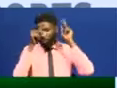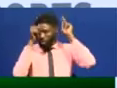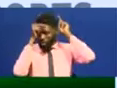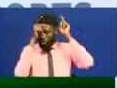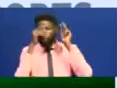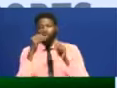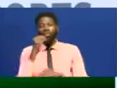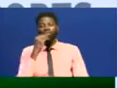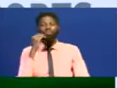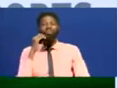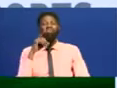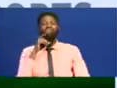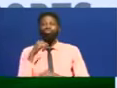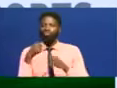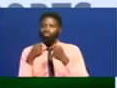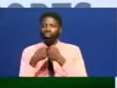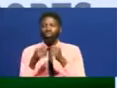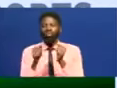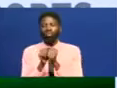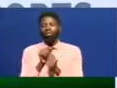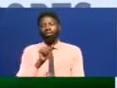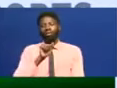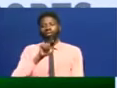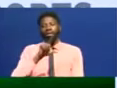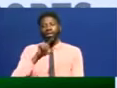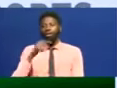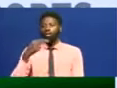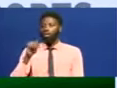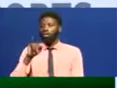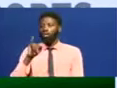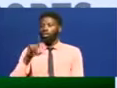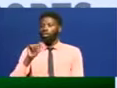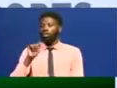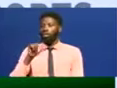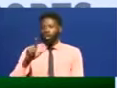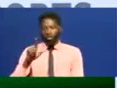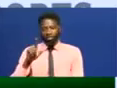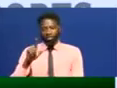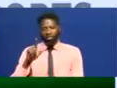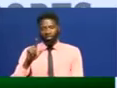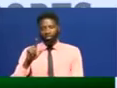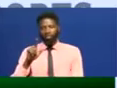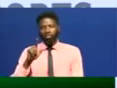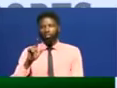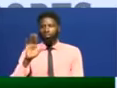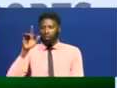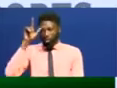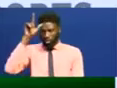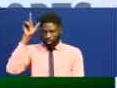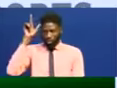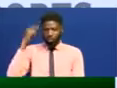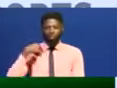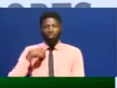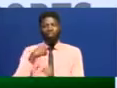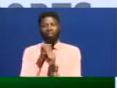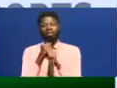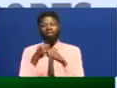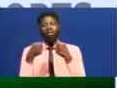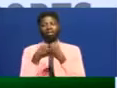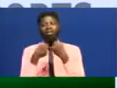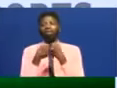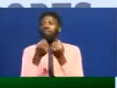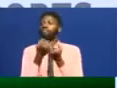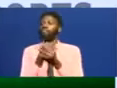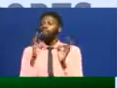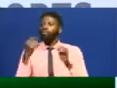Al Hilal Benghazi of Libya, we had to go beyond no ordinary. We even made the game free. And